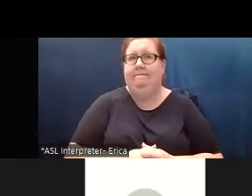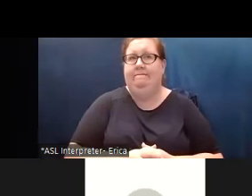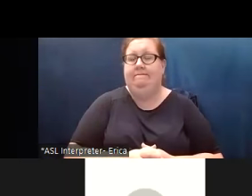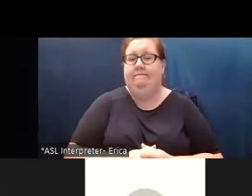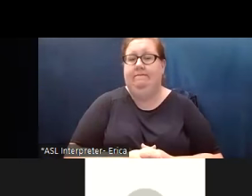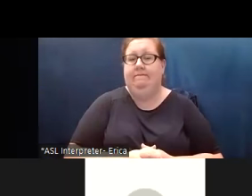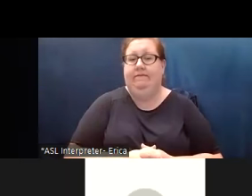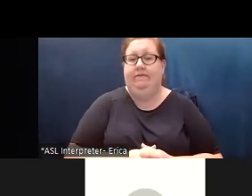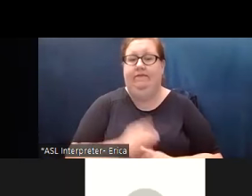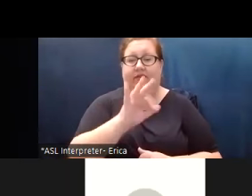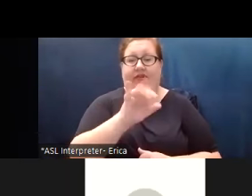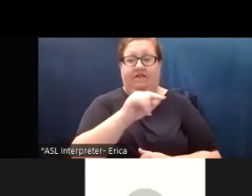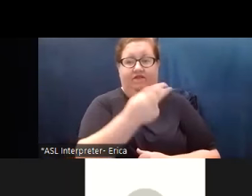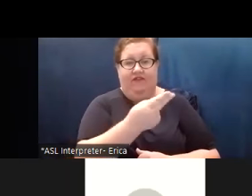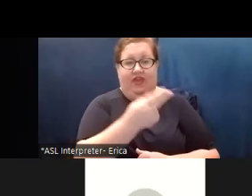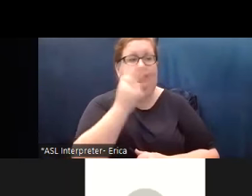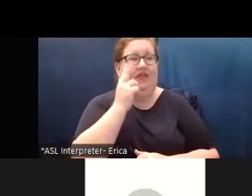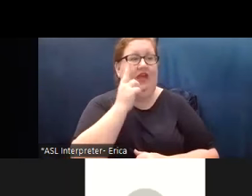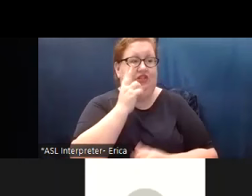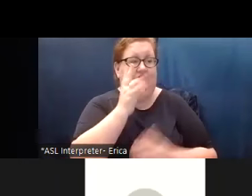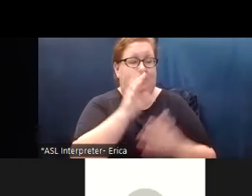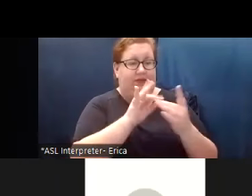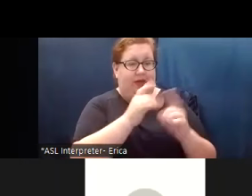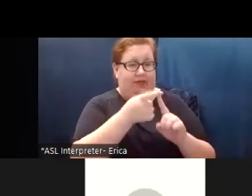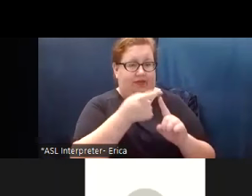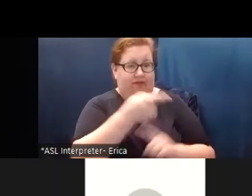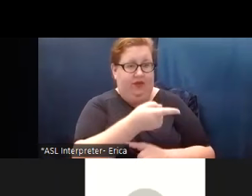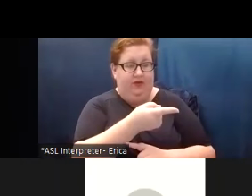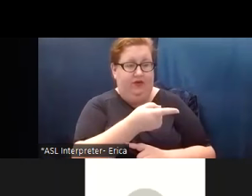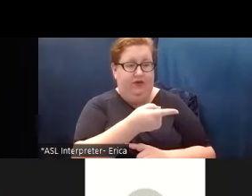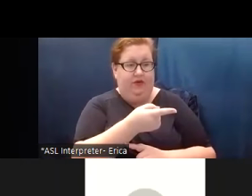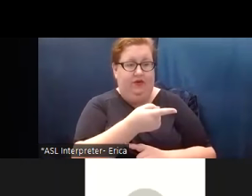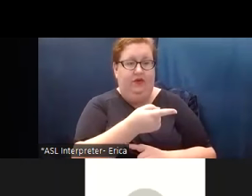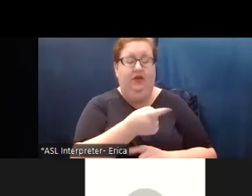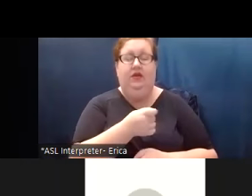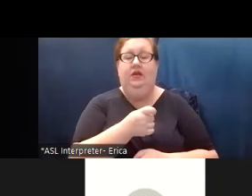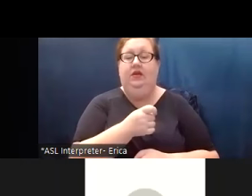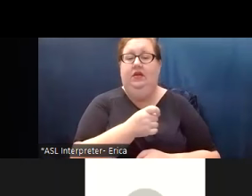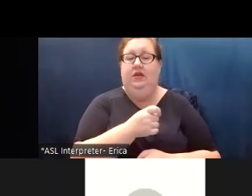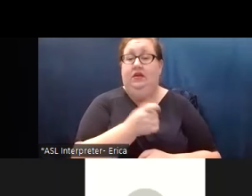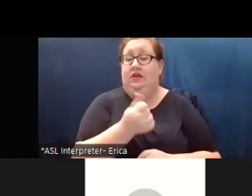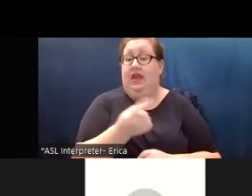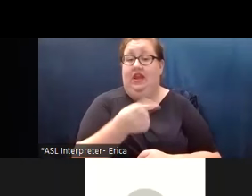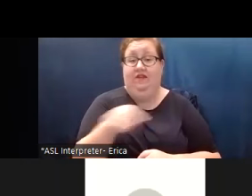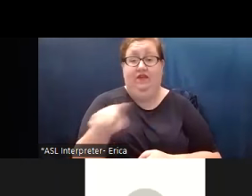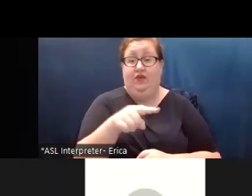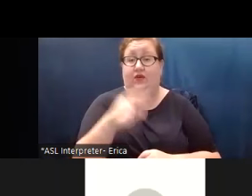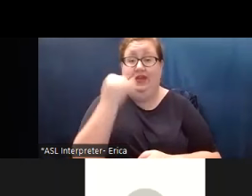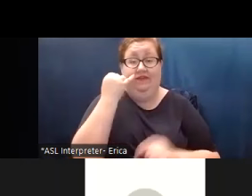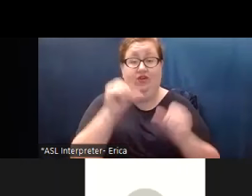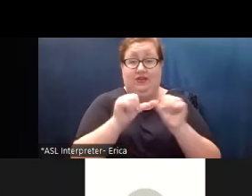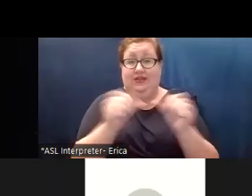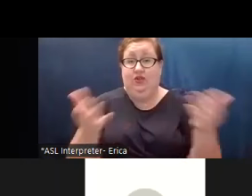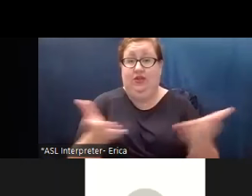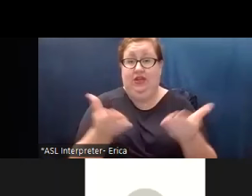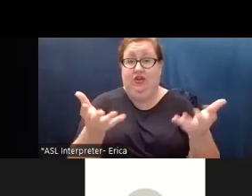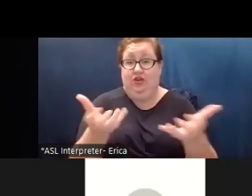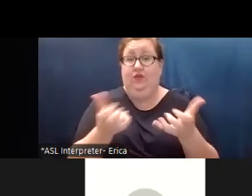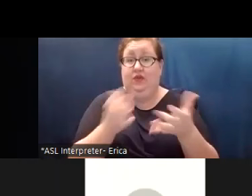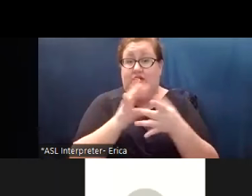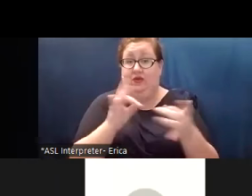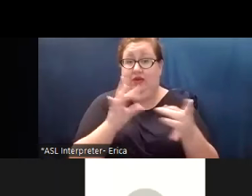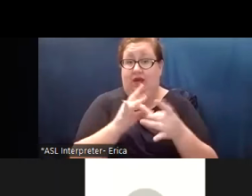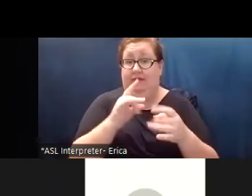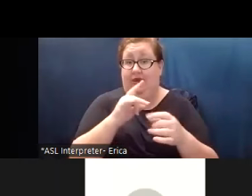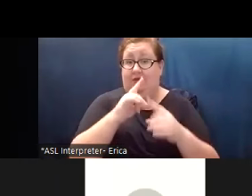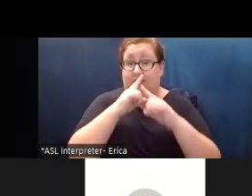Yeah, Faith, I saw comments in there from you. Faith added some comments. Would any of you, if you're still with us, like to